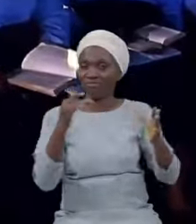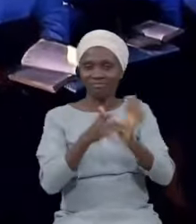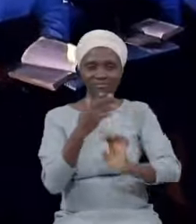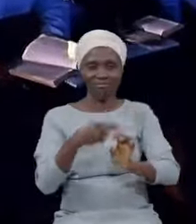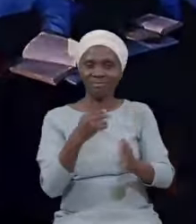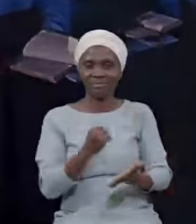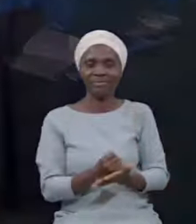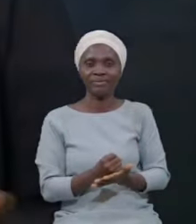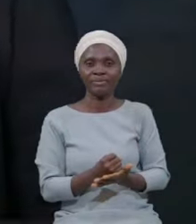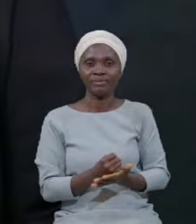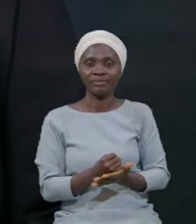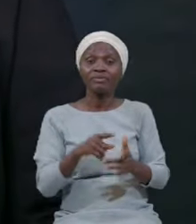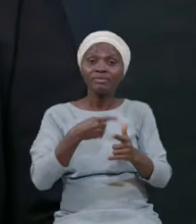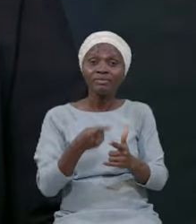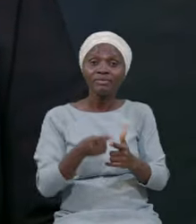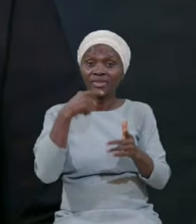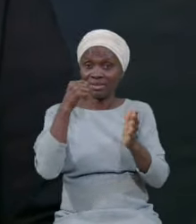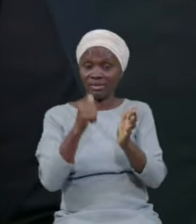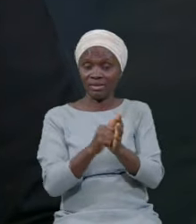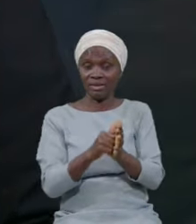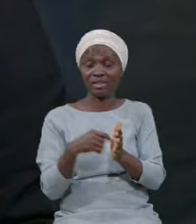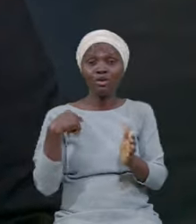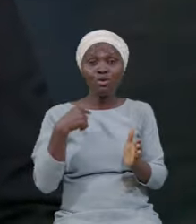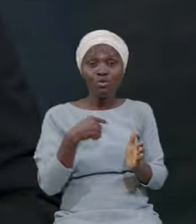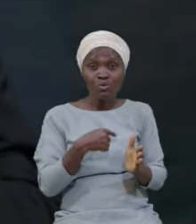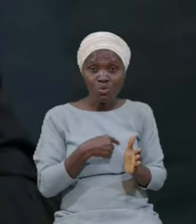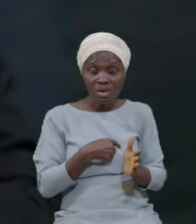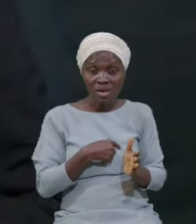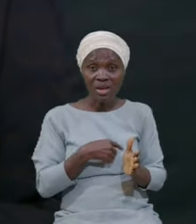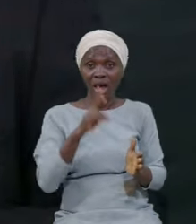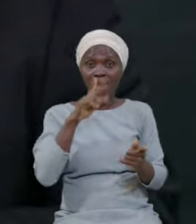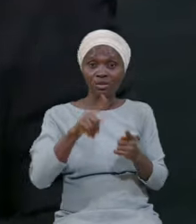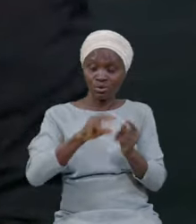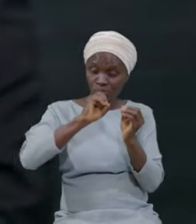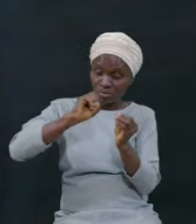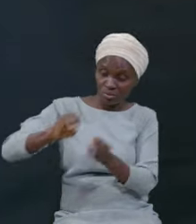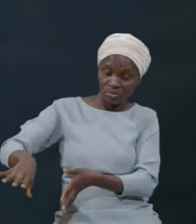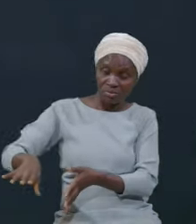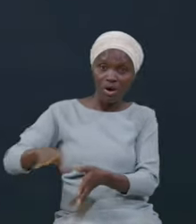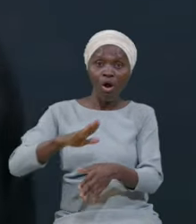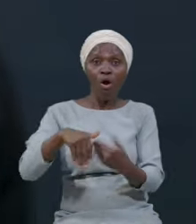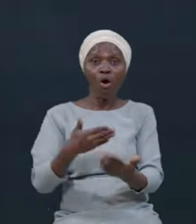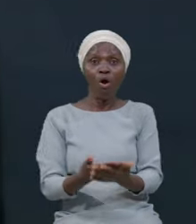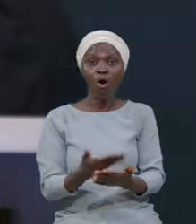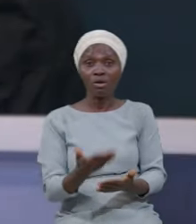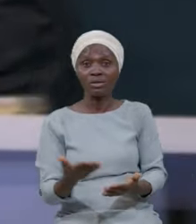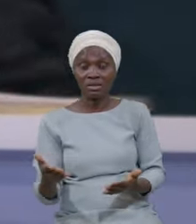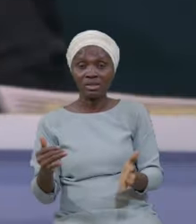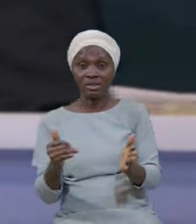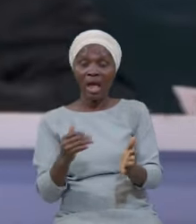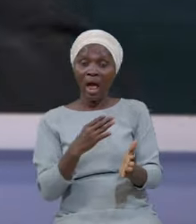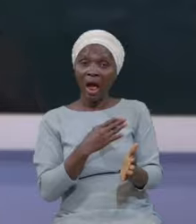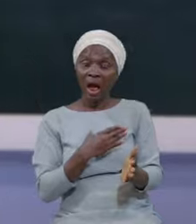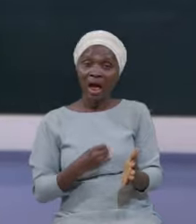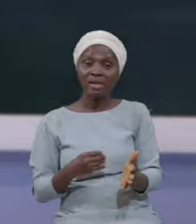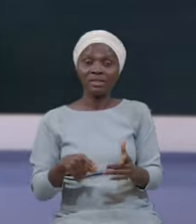that we put away all those things and we cease to do evil. Why?